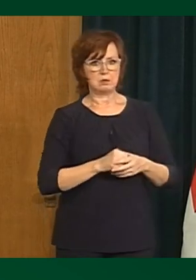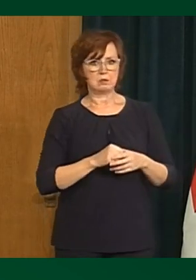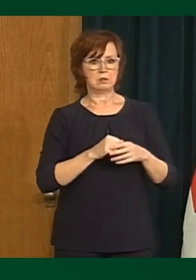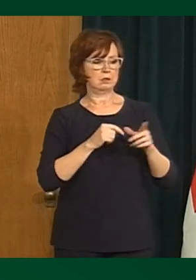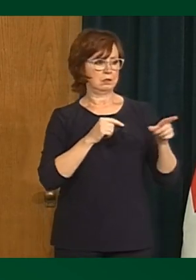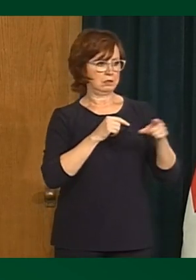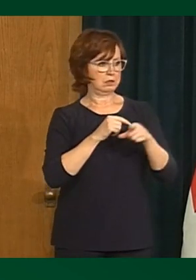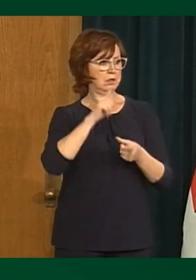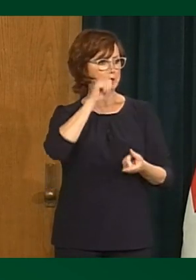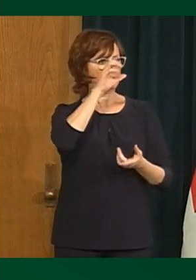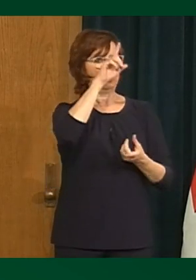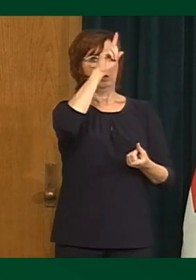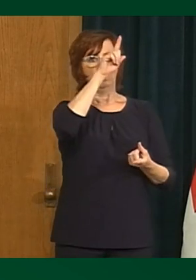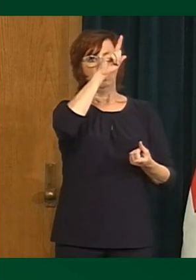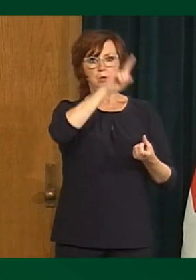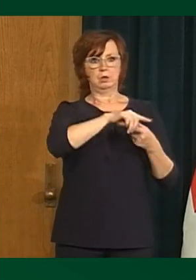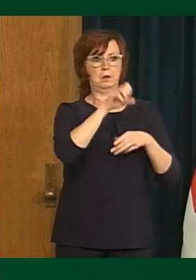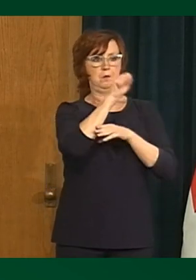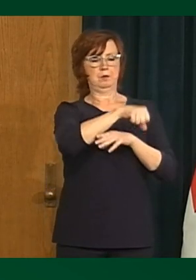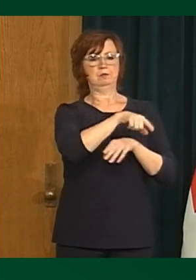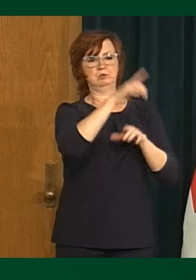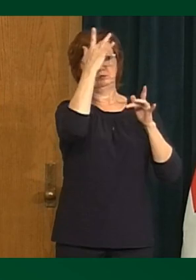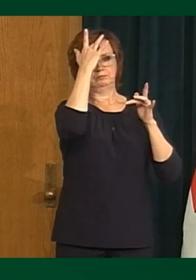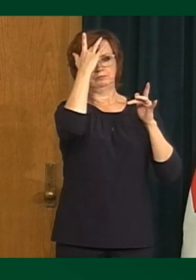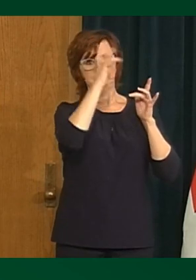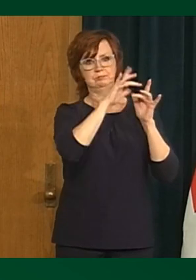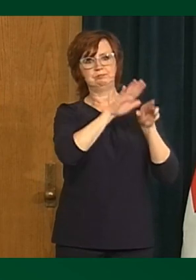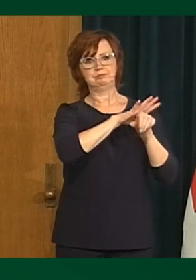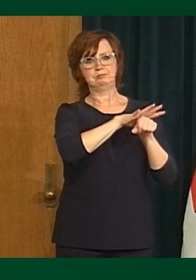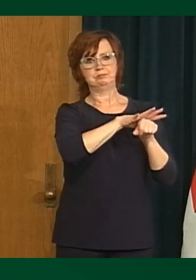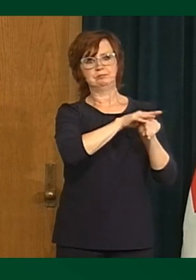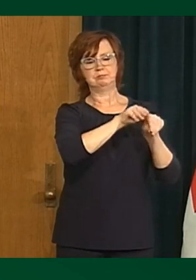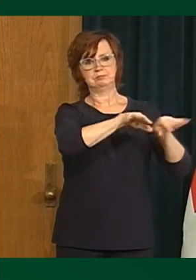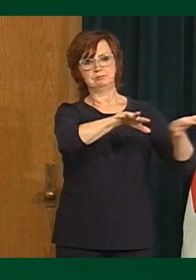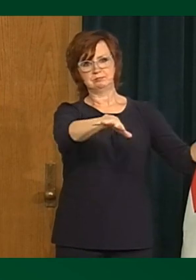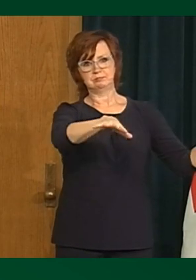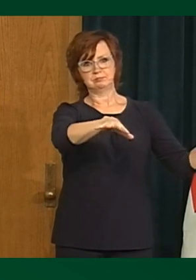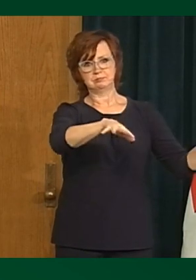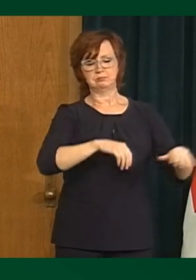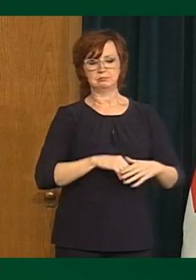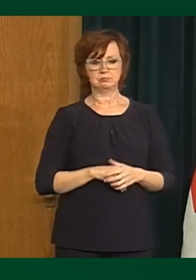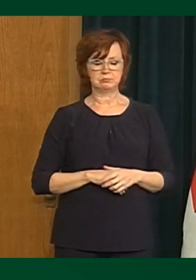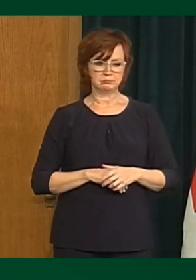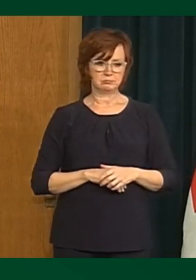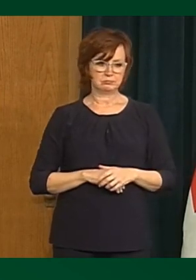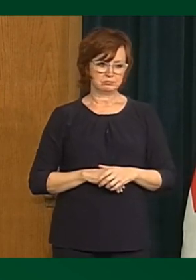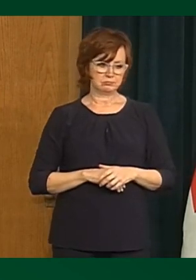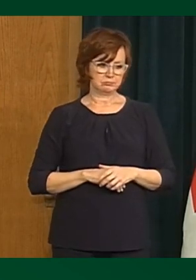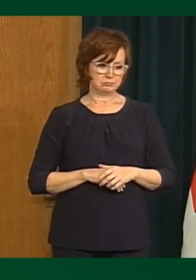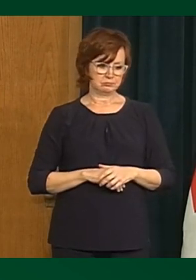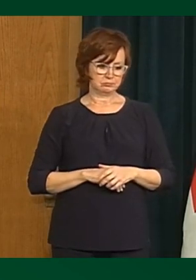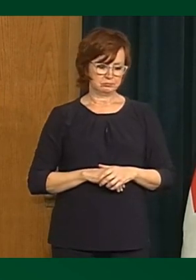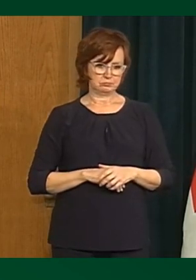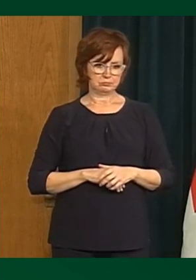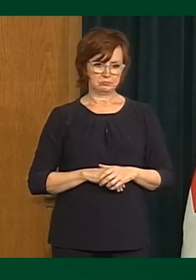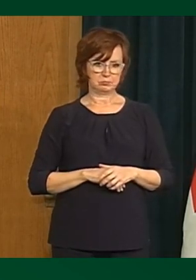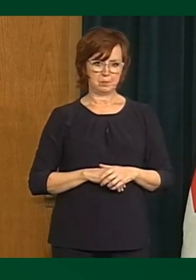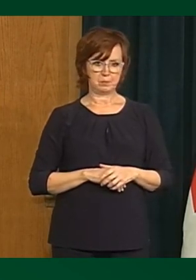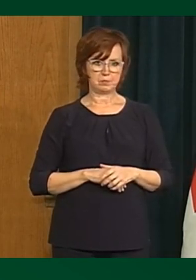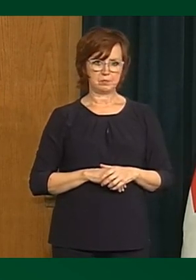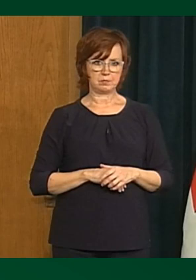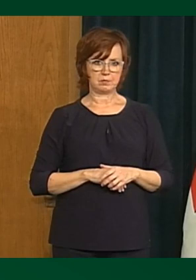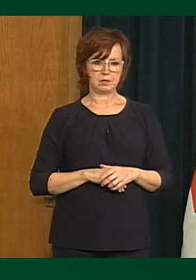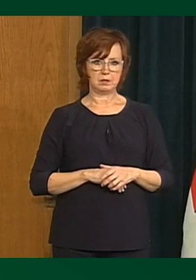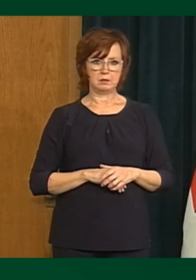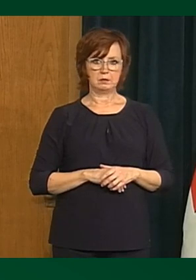overcome the outbreak, and most cases now are really cases who were contacts of previous cases, and they have no further contacts. So